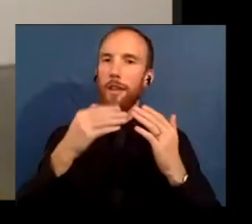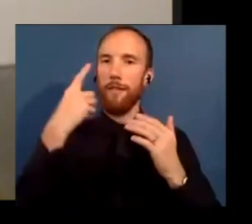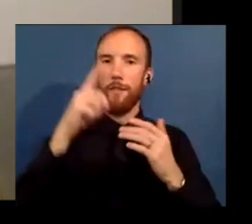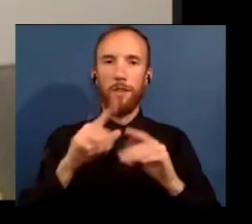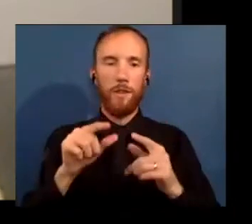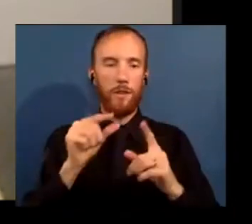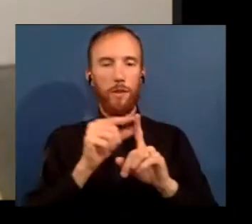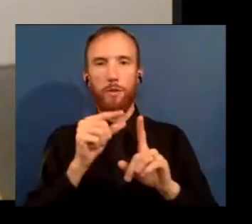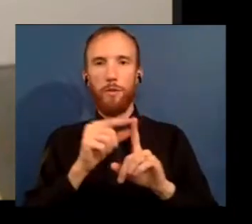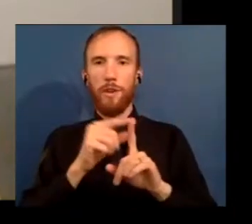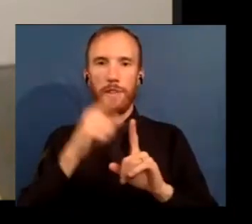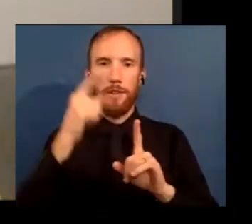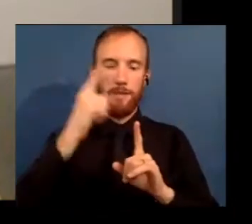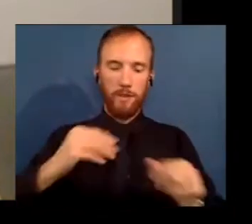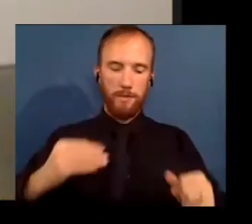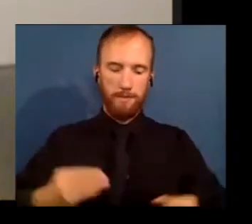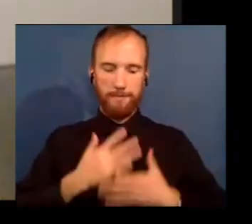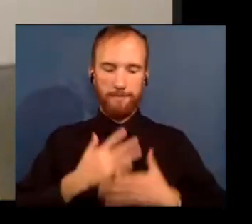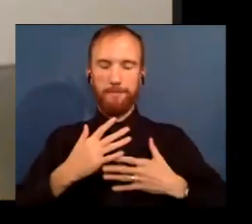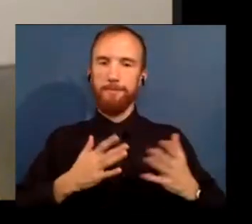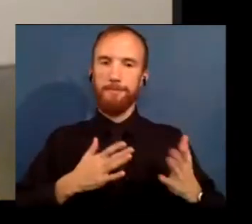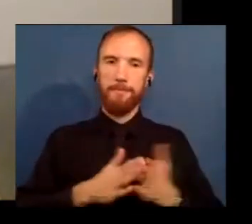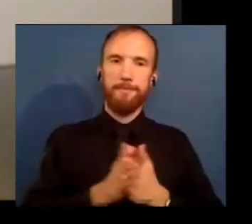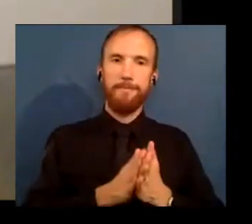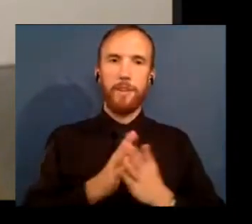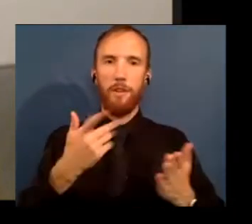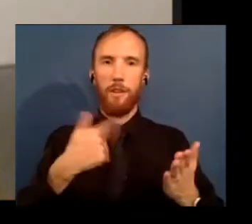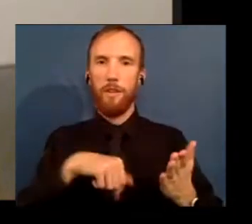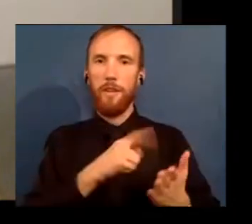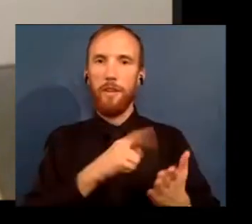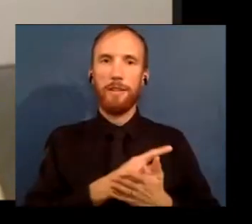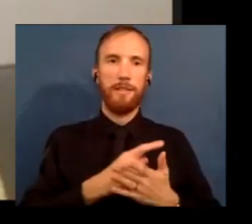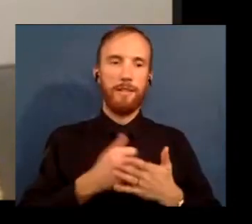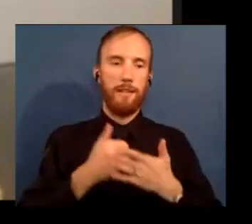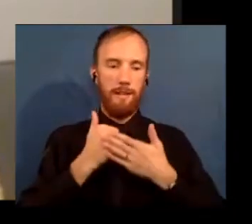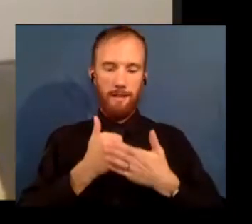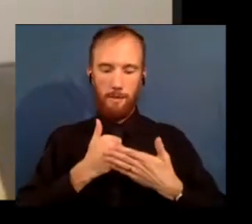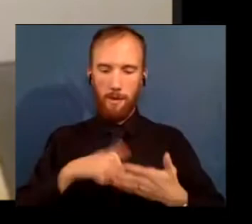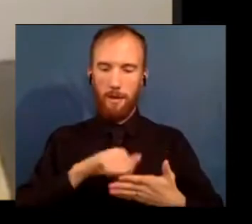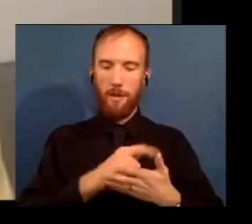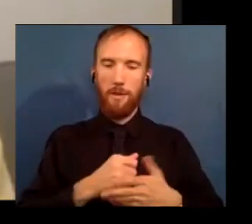of inspiration, to keep us moving forward, arms linked.